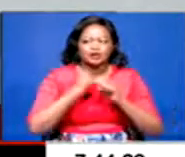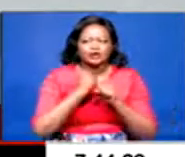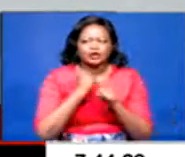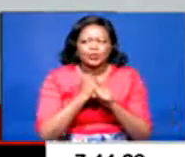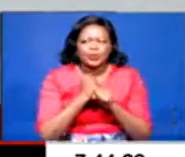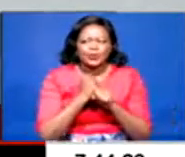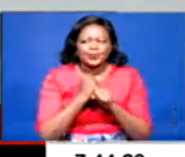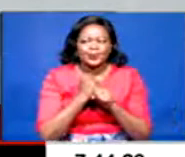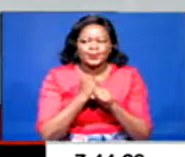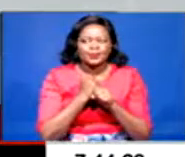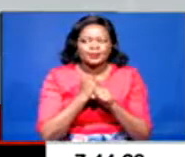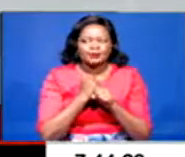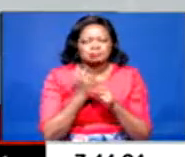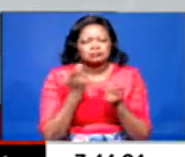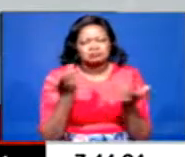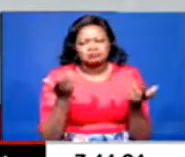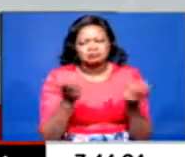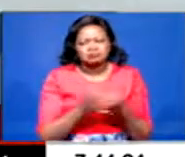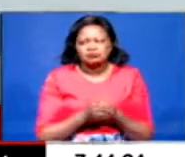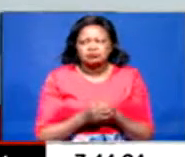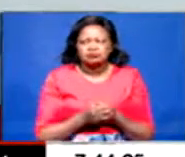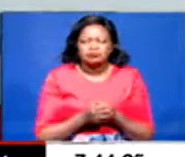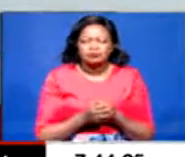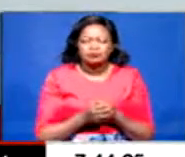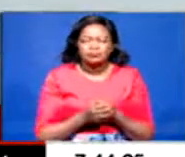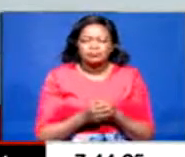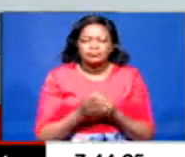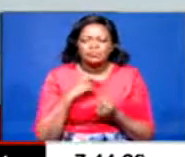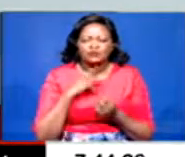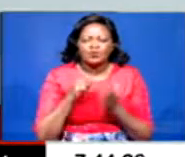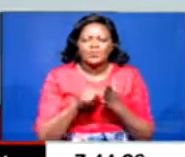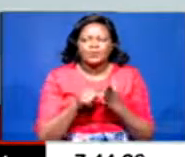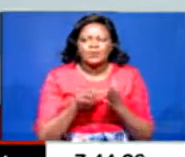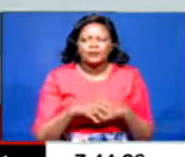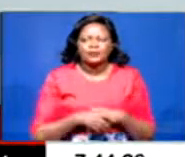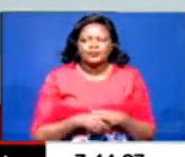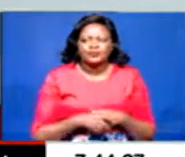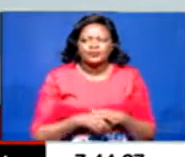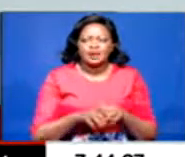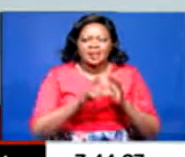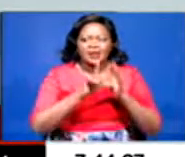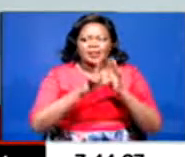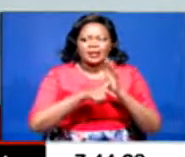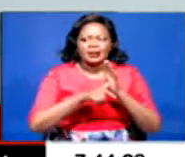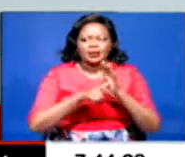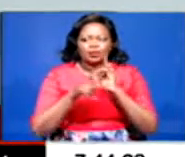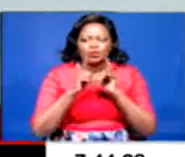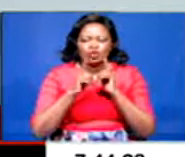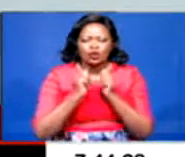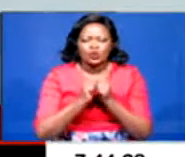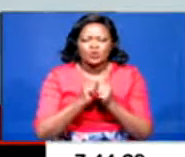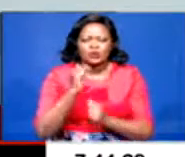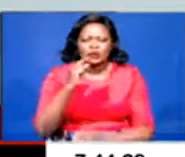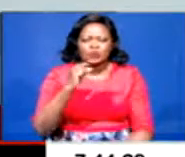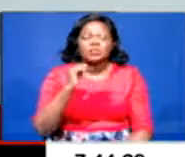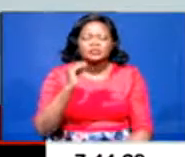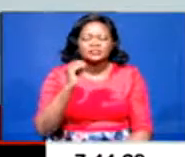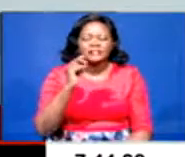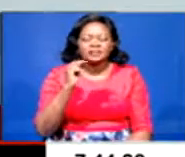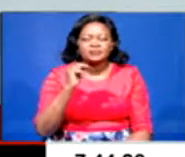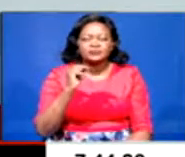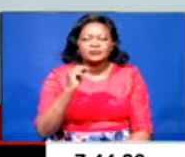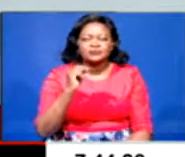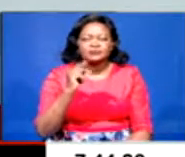Kioria? Quite an interesting one. A little bit later we'll be engaging Gibson, Gisore. But Joy, when you